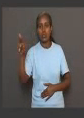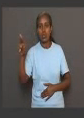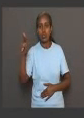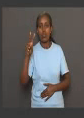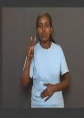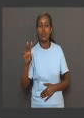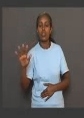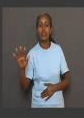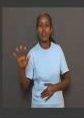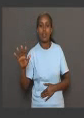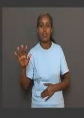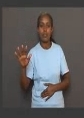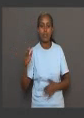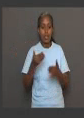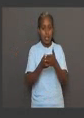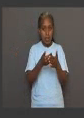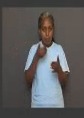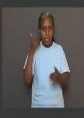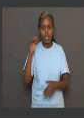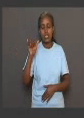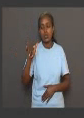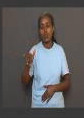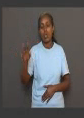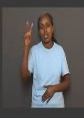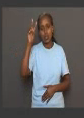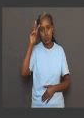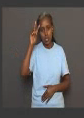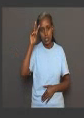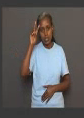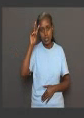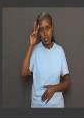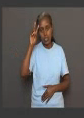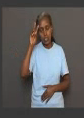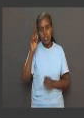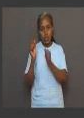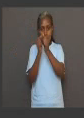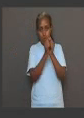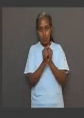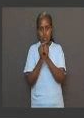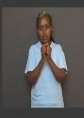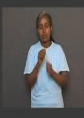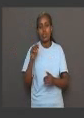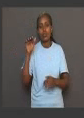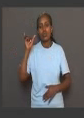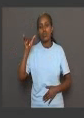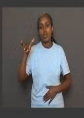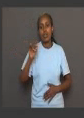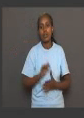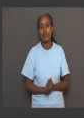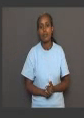root of 25 minus y squared with respect to